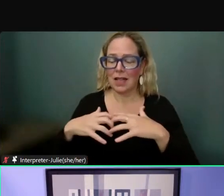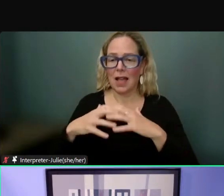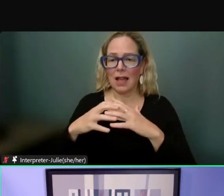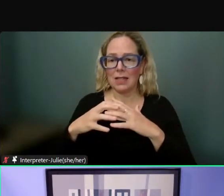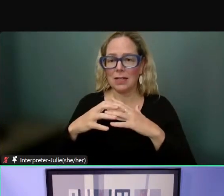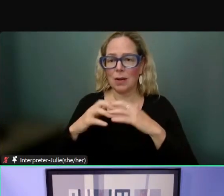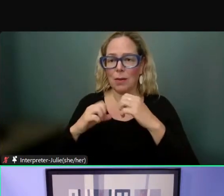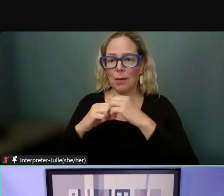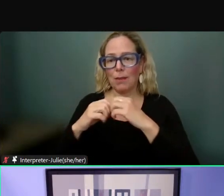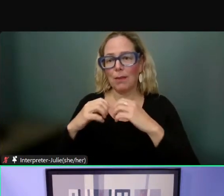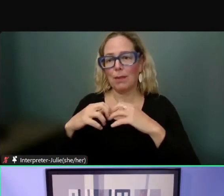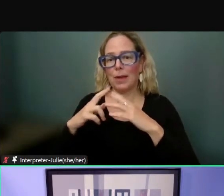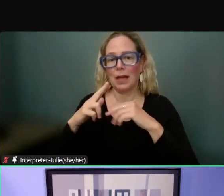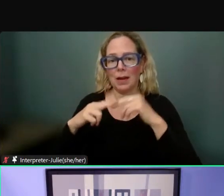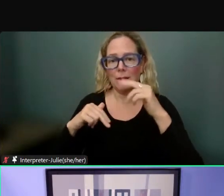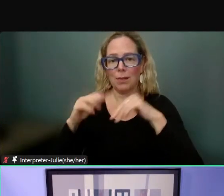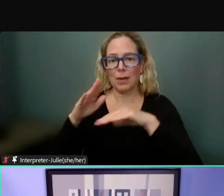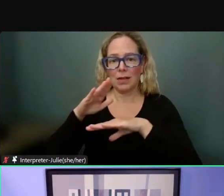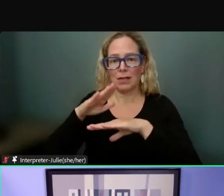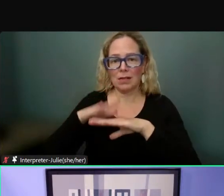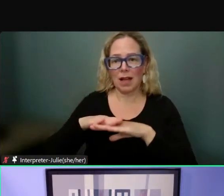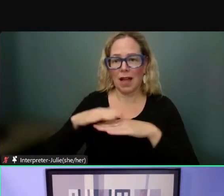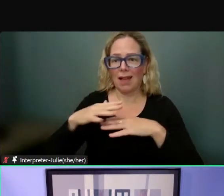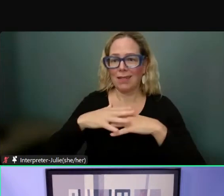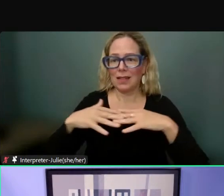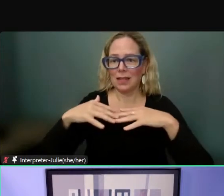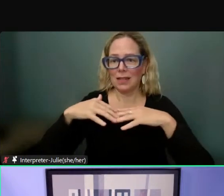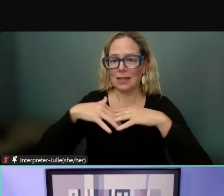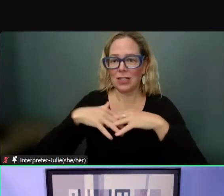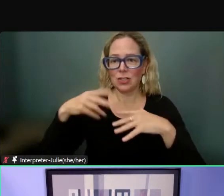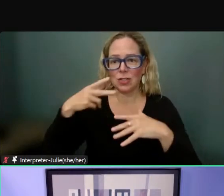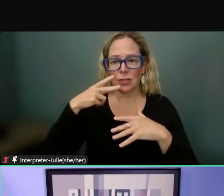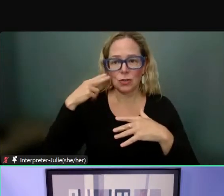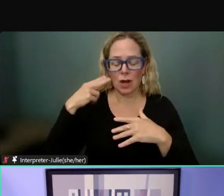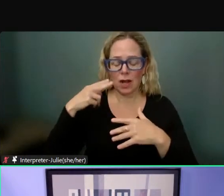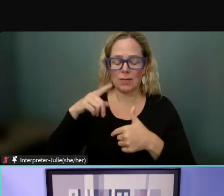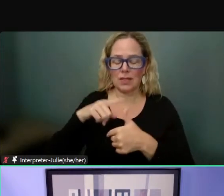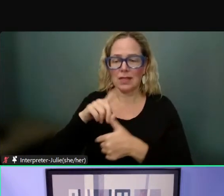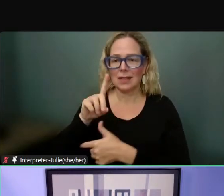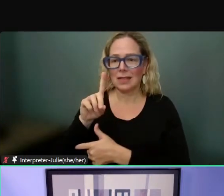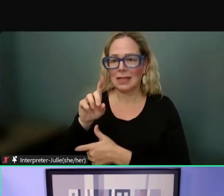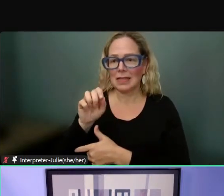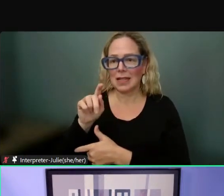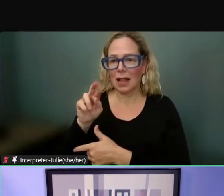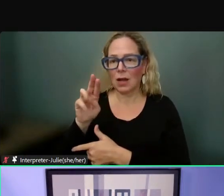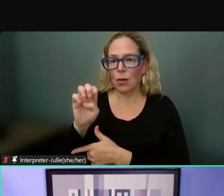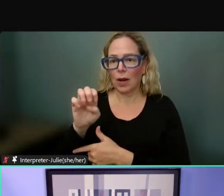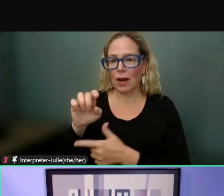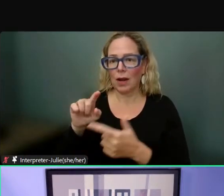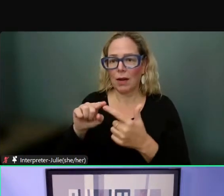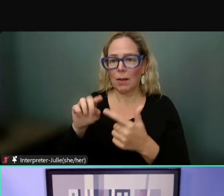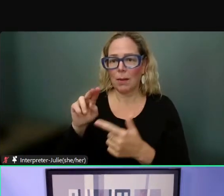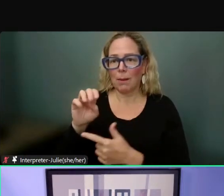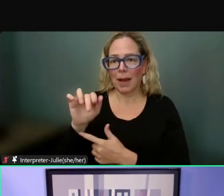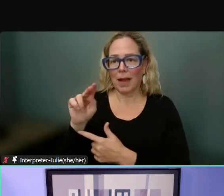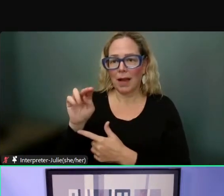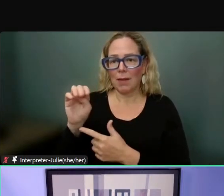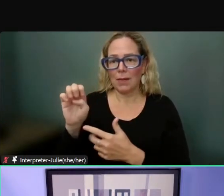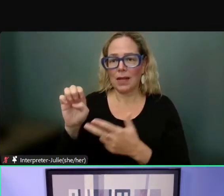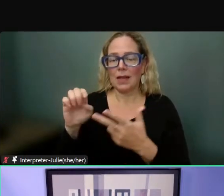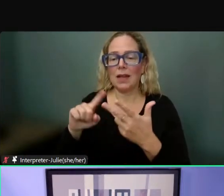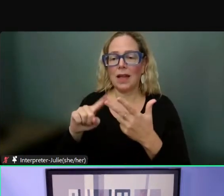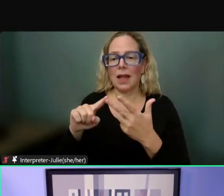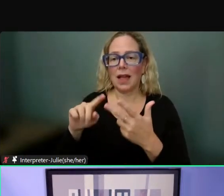the indigenous Algonquin-speaking tribes, including the Delaware, Miami, and Shawnee tribes. And we honor